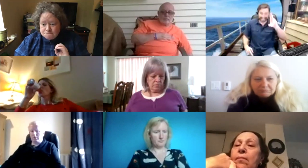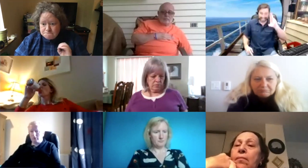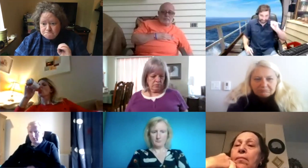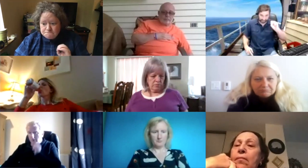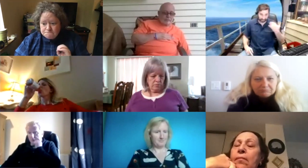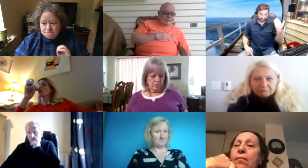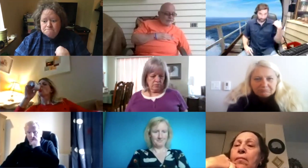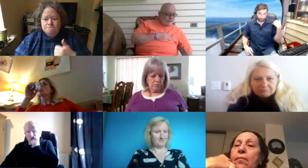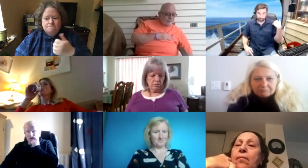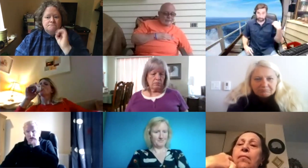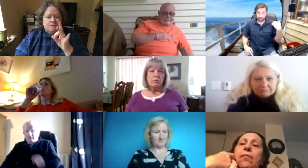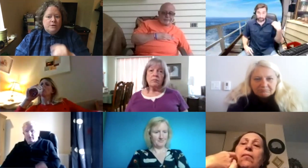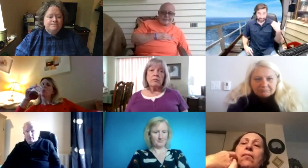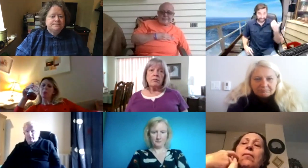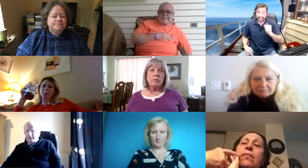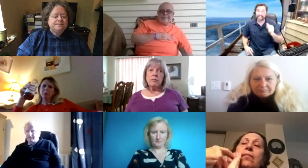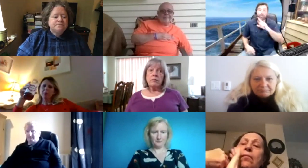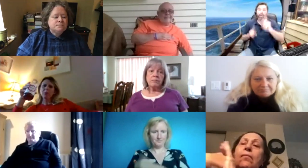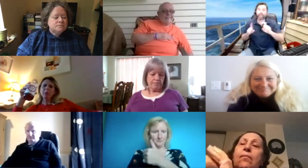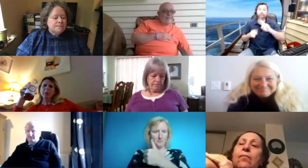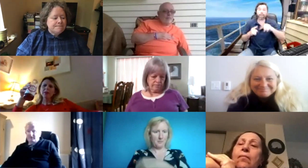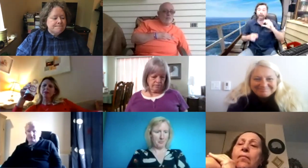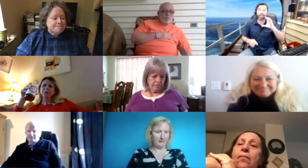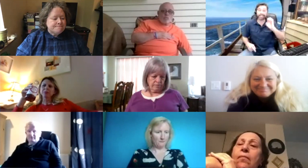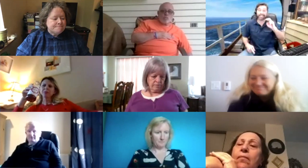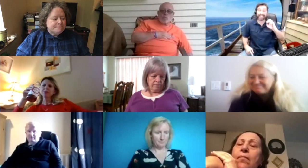just said? No? Okay.